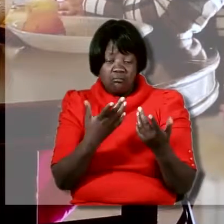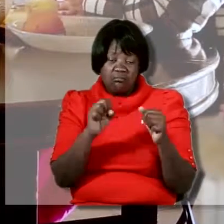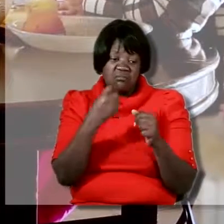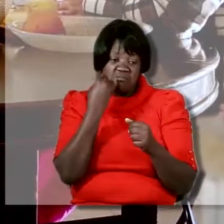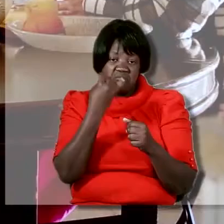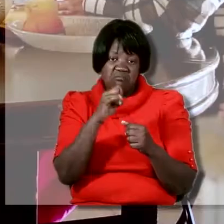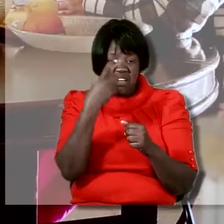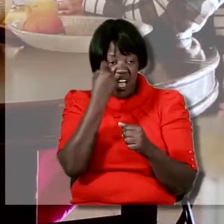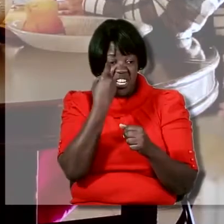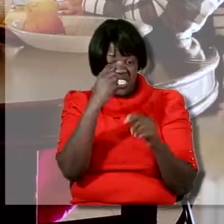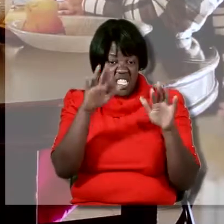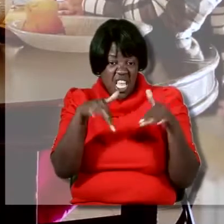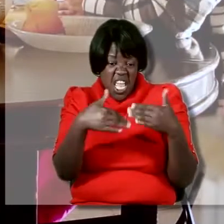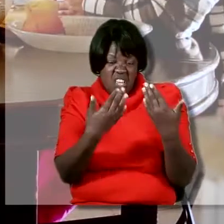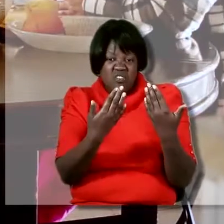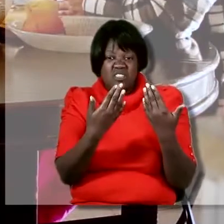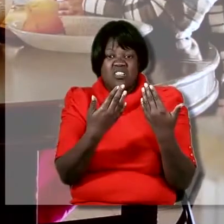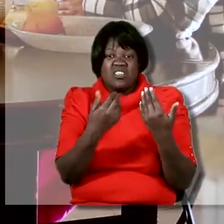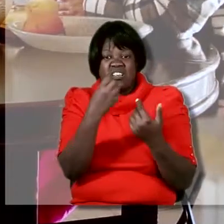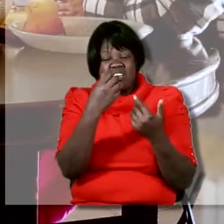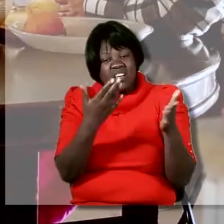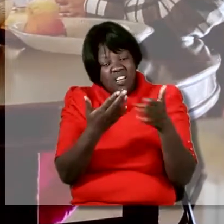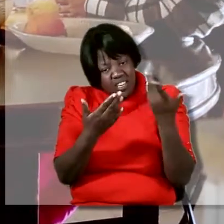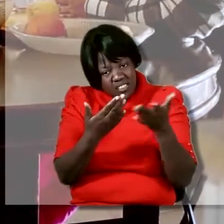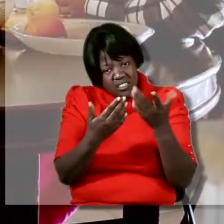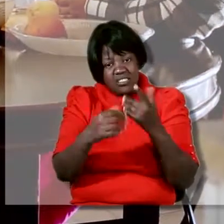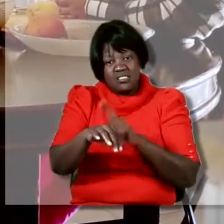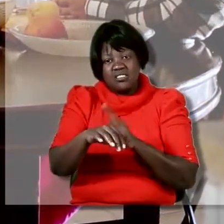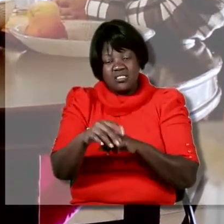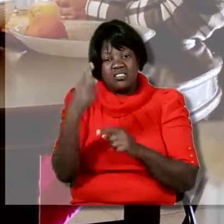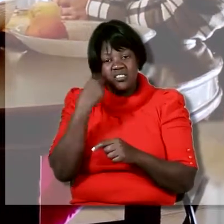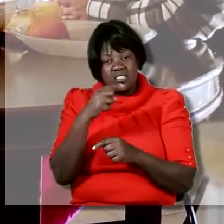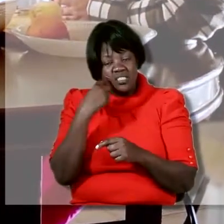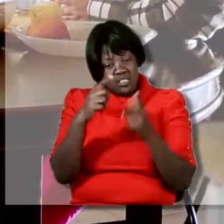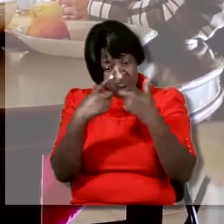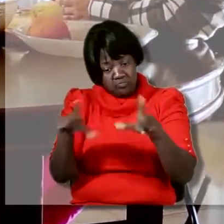simple tenses in the English language. I do.